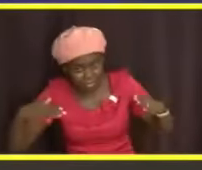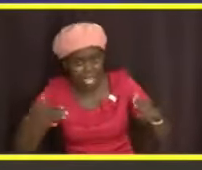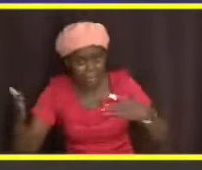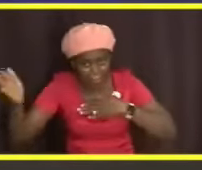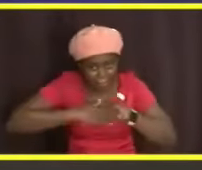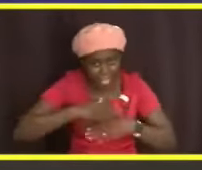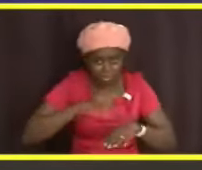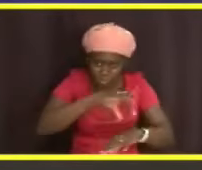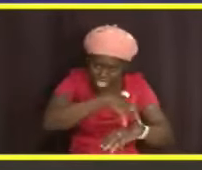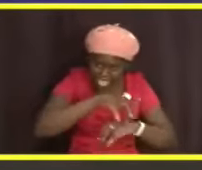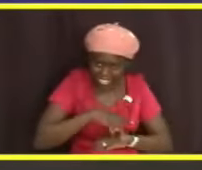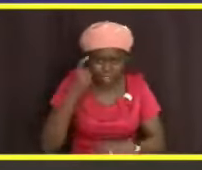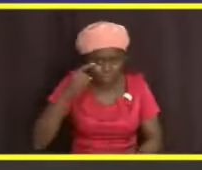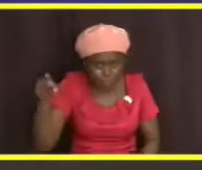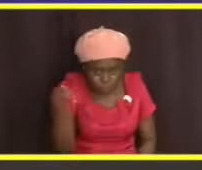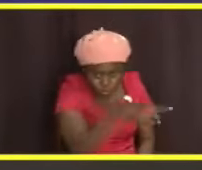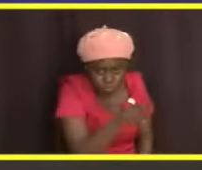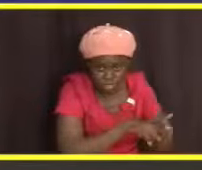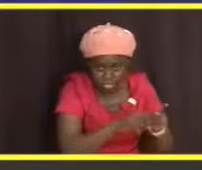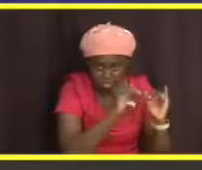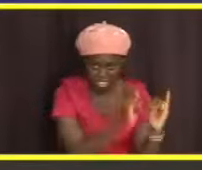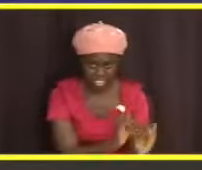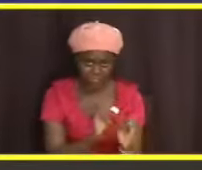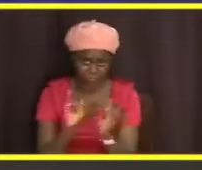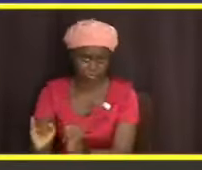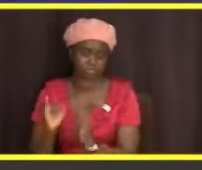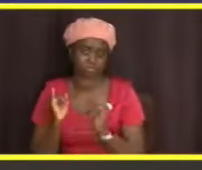For you as an individual.